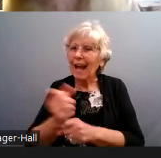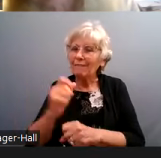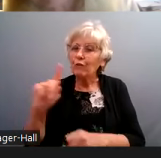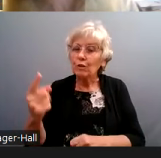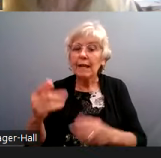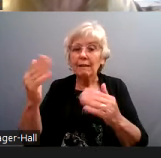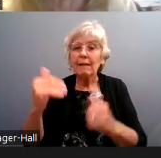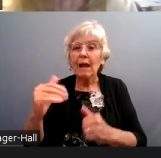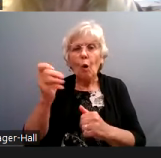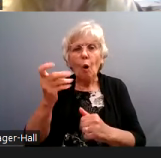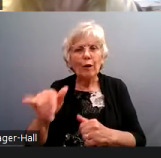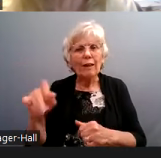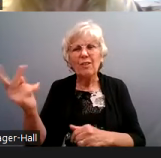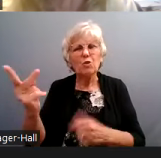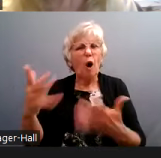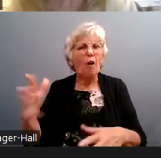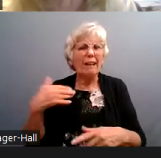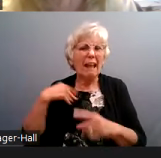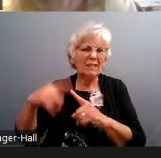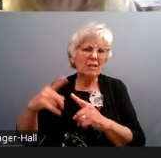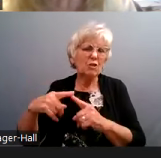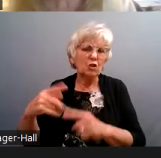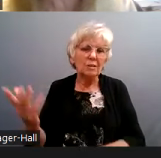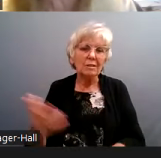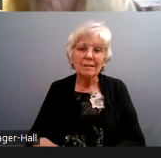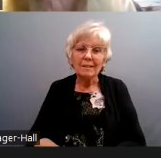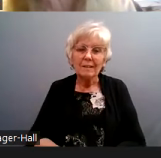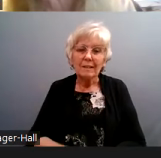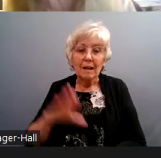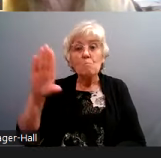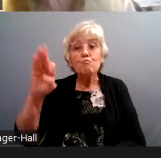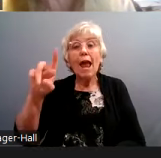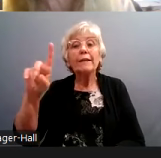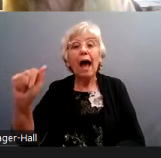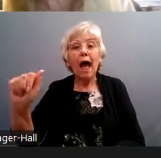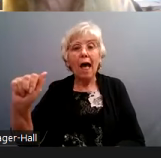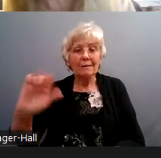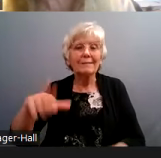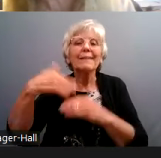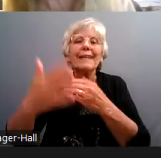Then Corey. You guys have already got a t-shirt. So Brenda got it next.